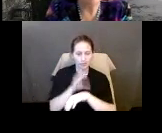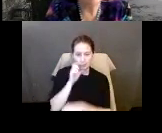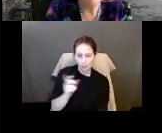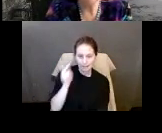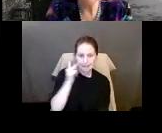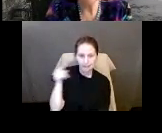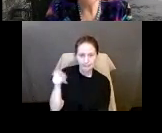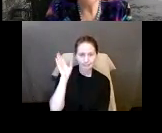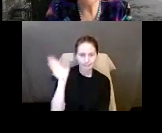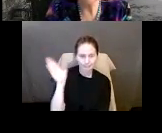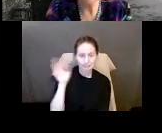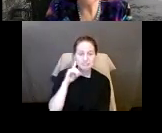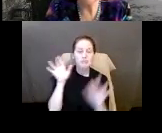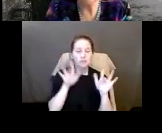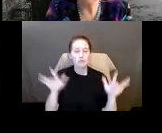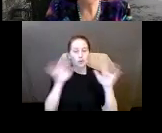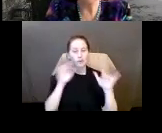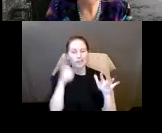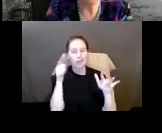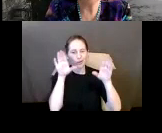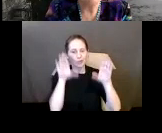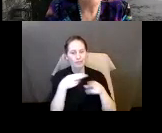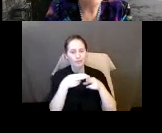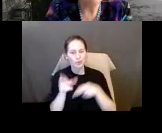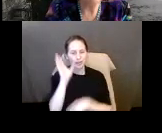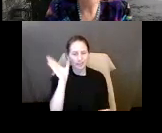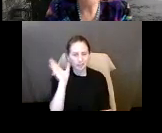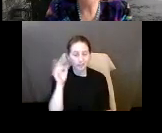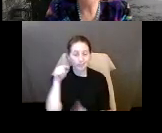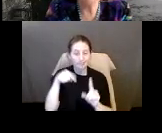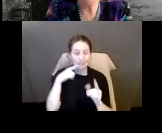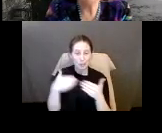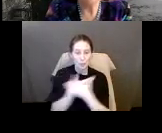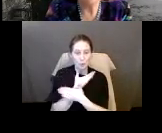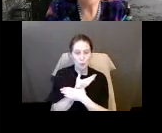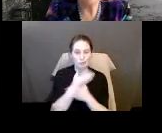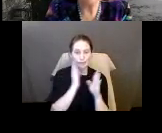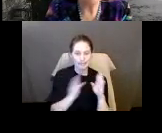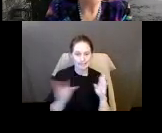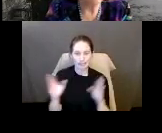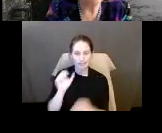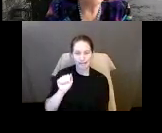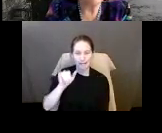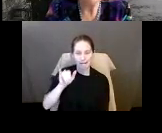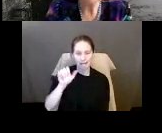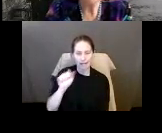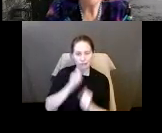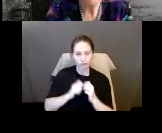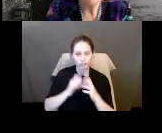it, as well as recordings of other wonderful short lectures in this new series that the AIA launched during the